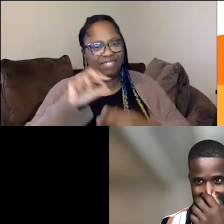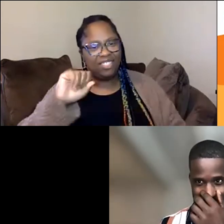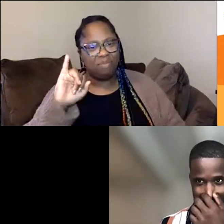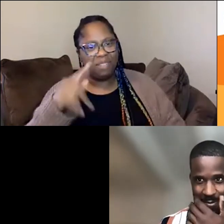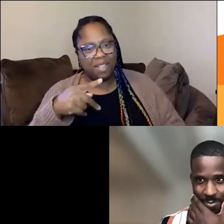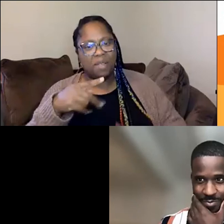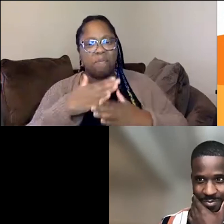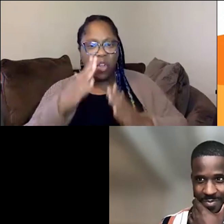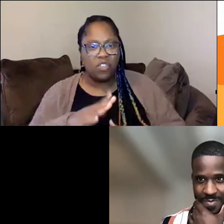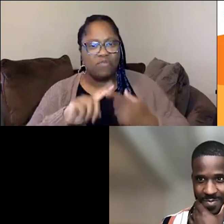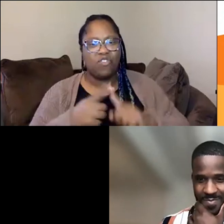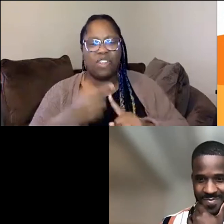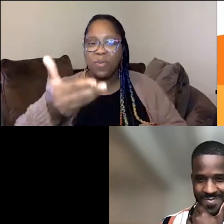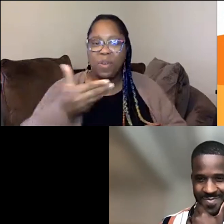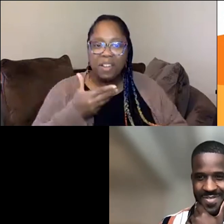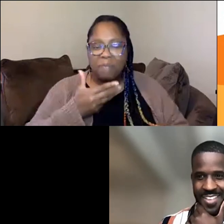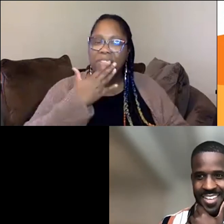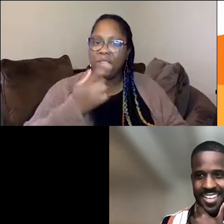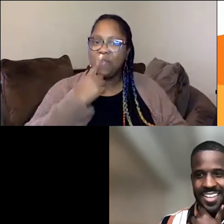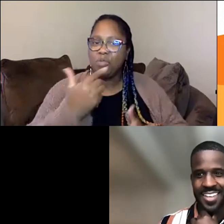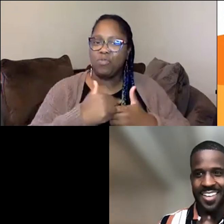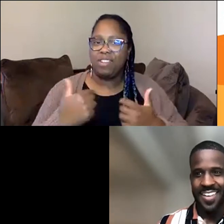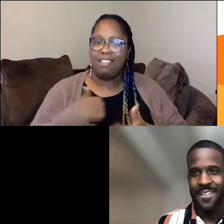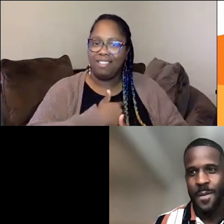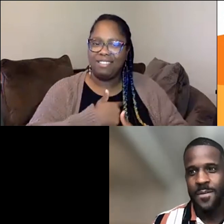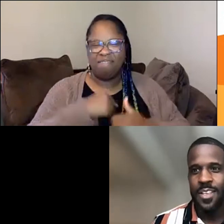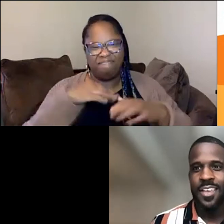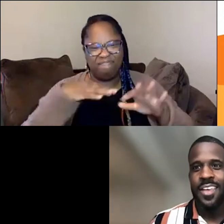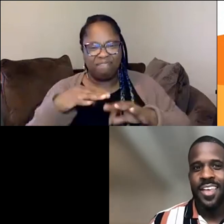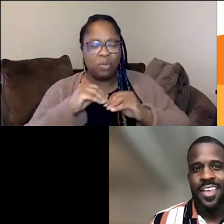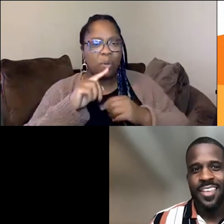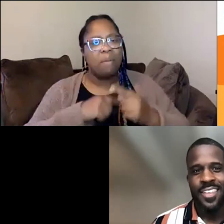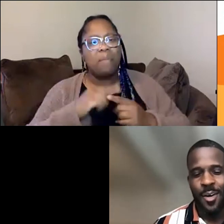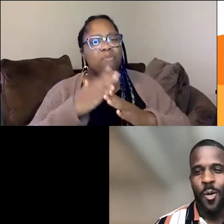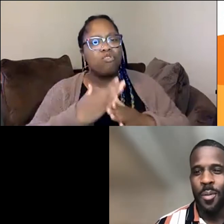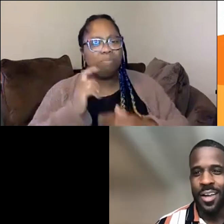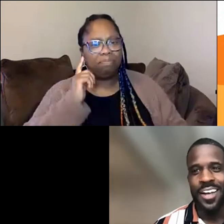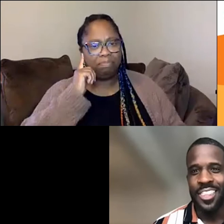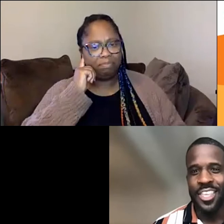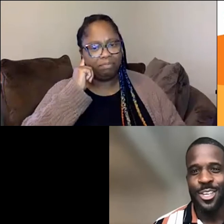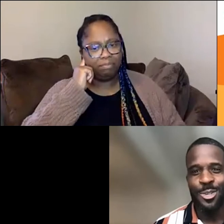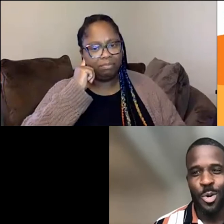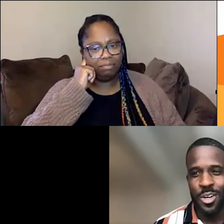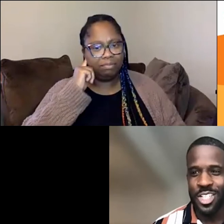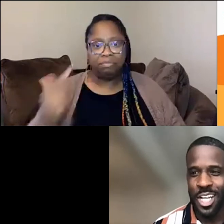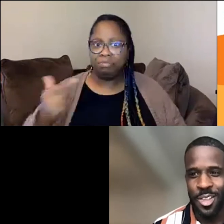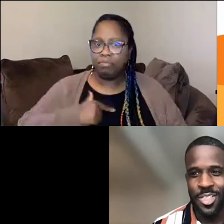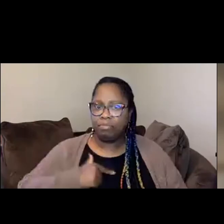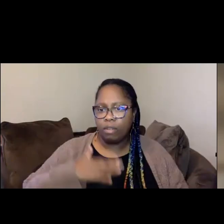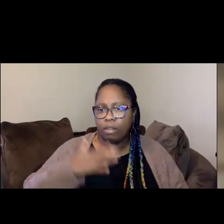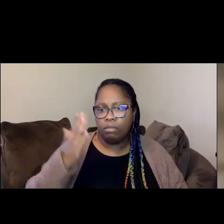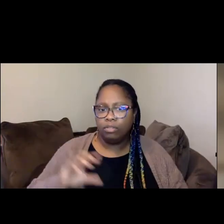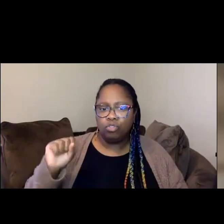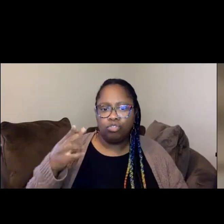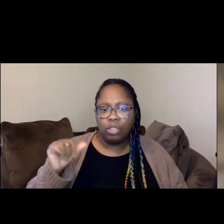friend. Welcome, and thank you for being with us to tell us a little more about partnership. Oh my God, thank you so much, Sharon. Thank